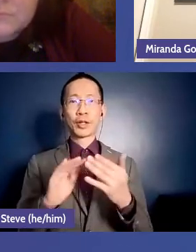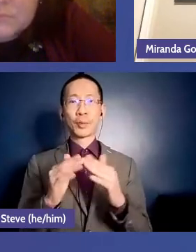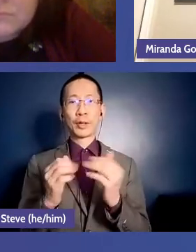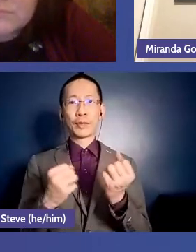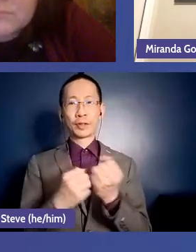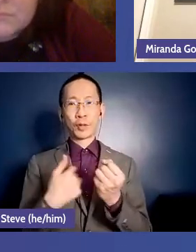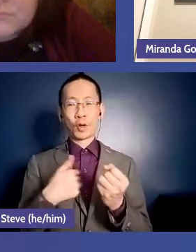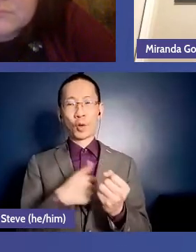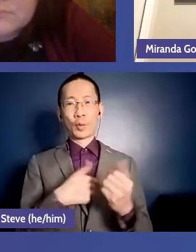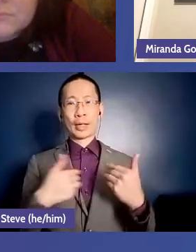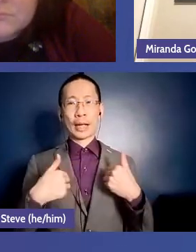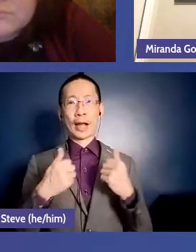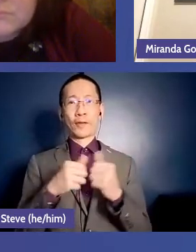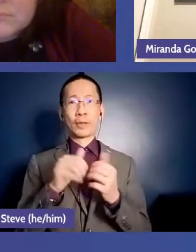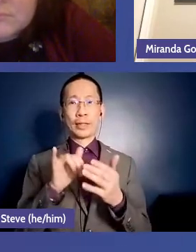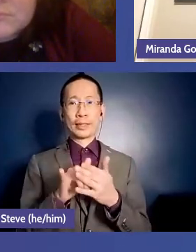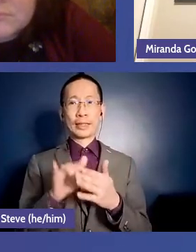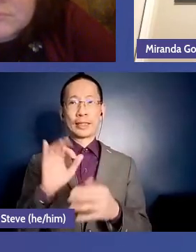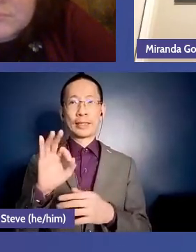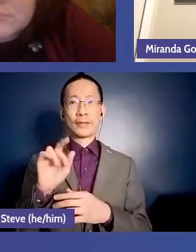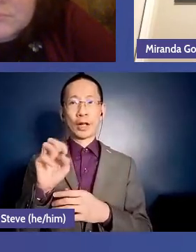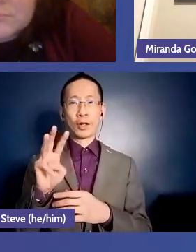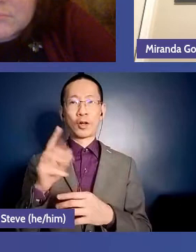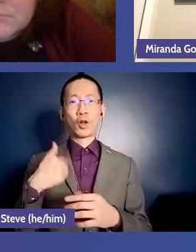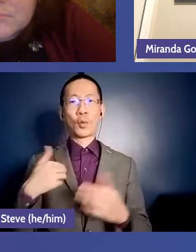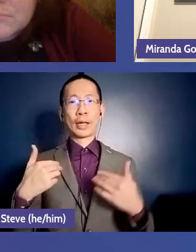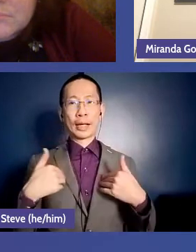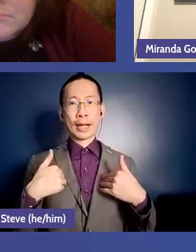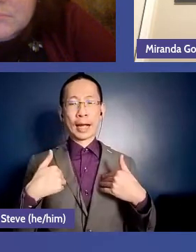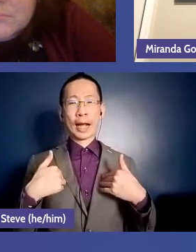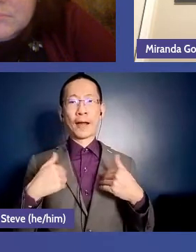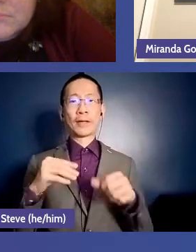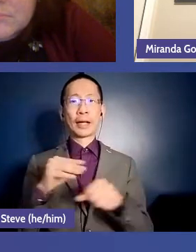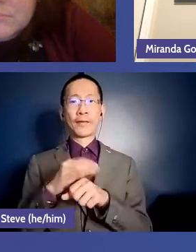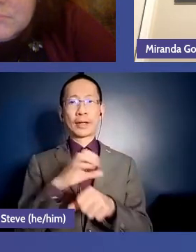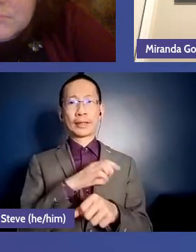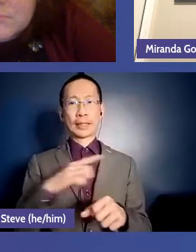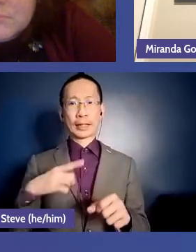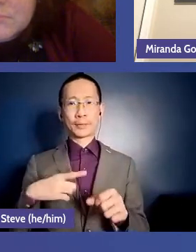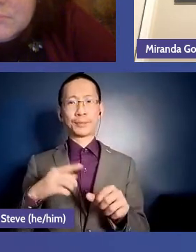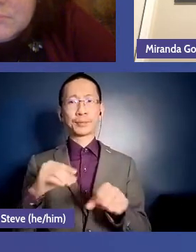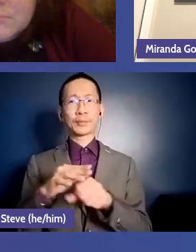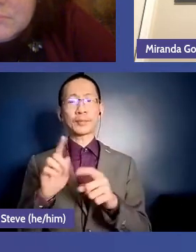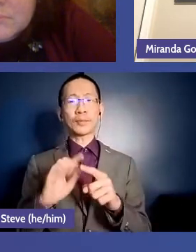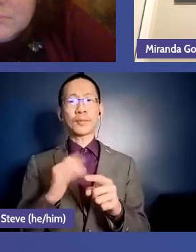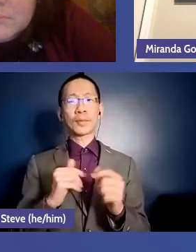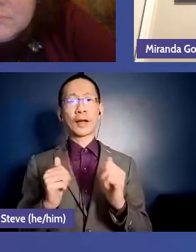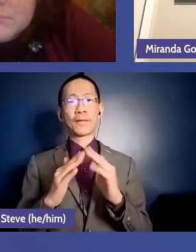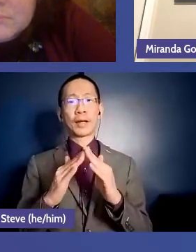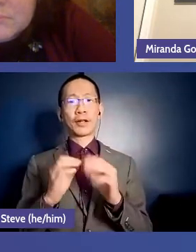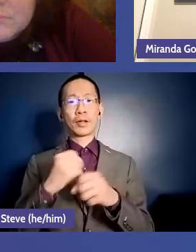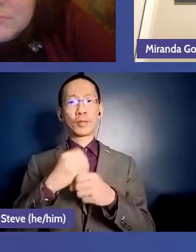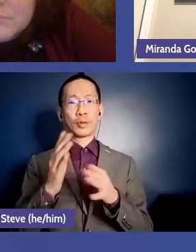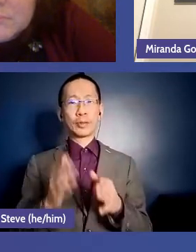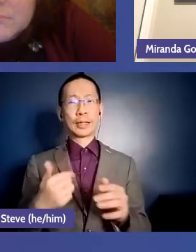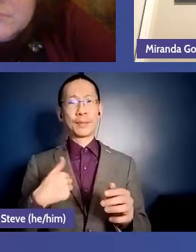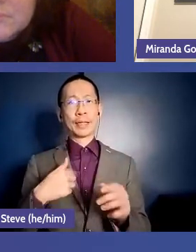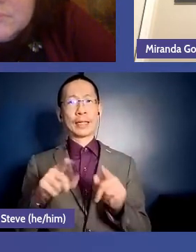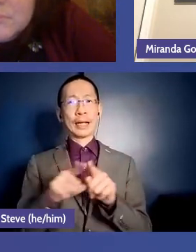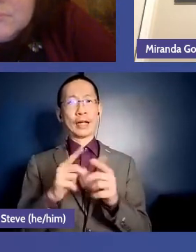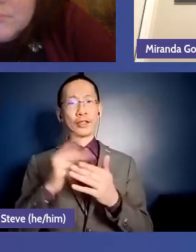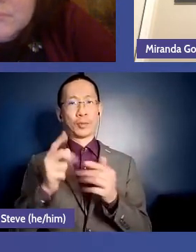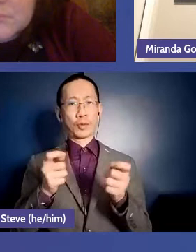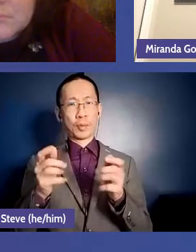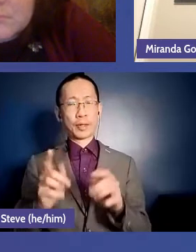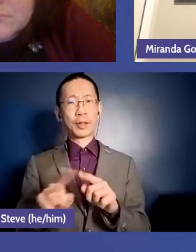have around these fellows. So we have an advisory council that are advisors to our founding producers and myself as the program manager,